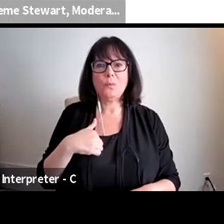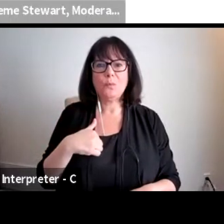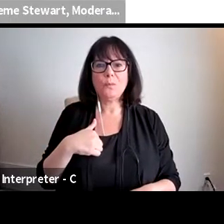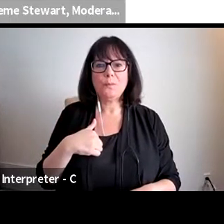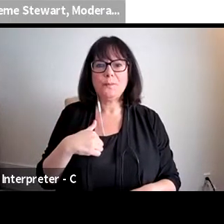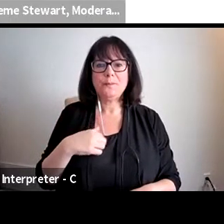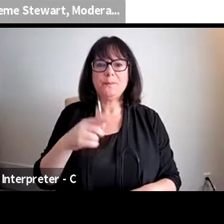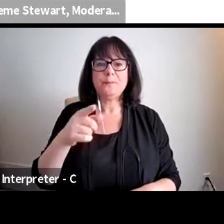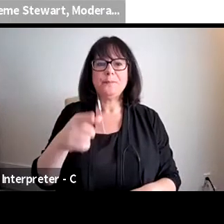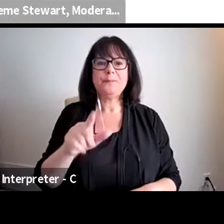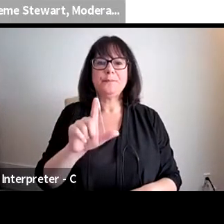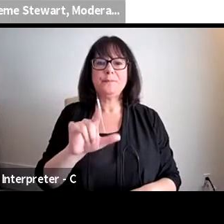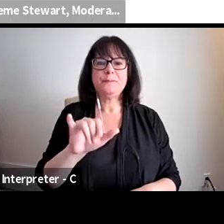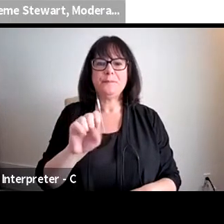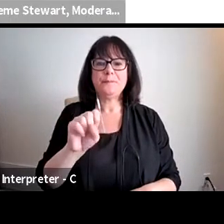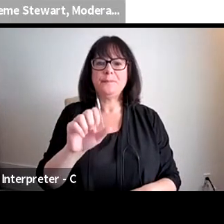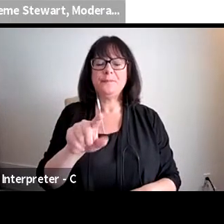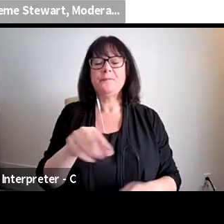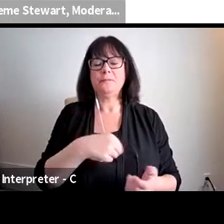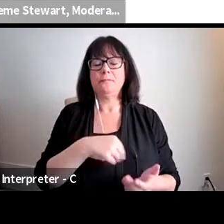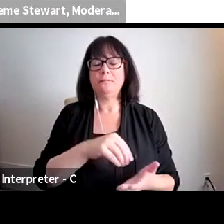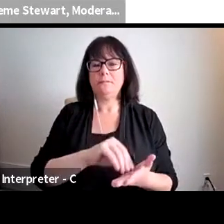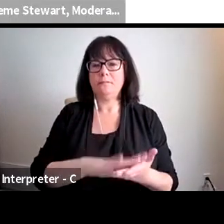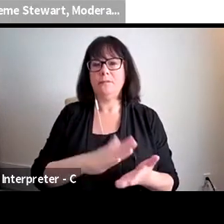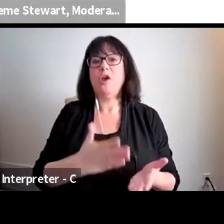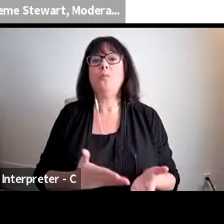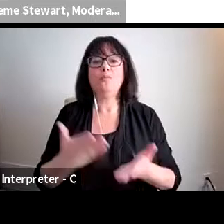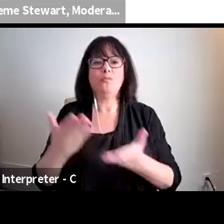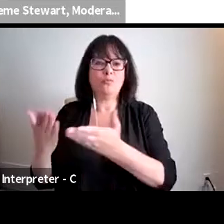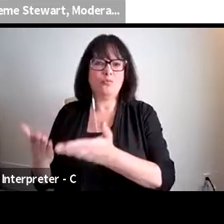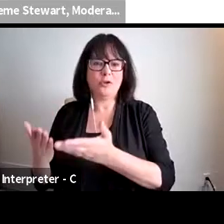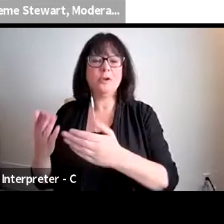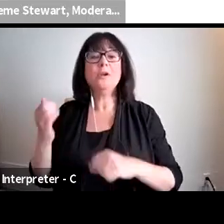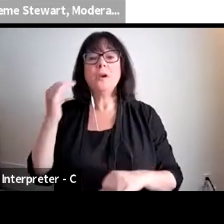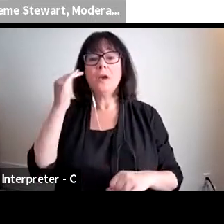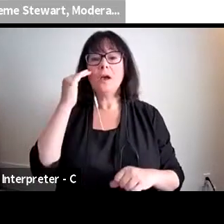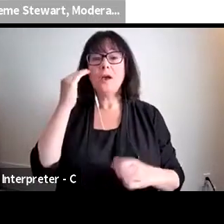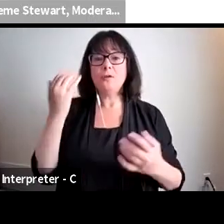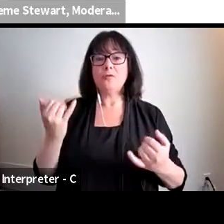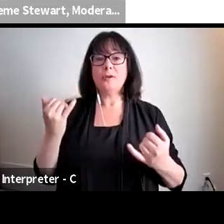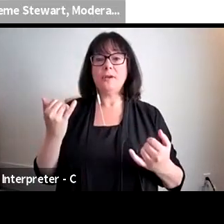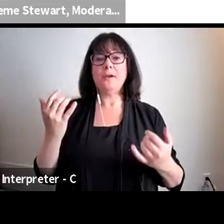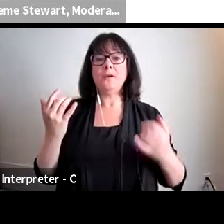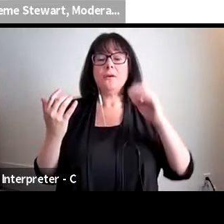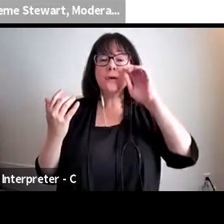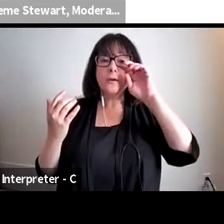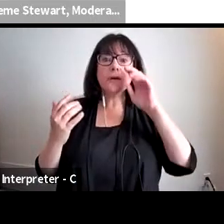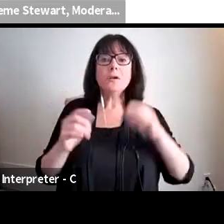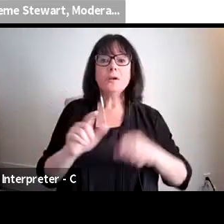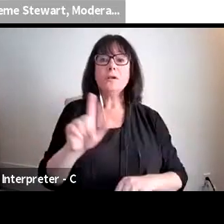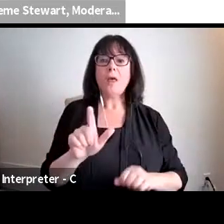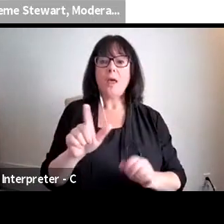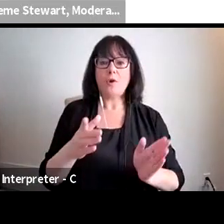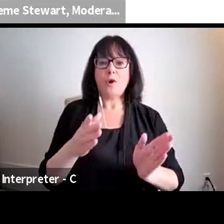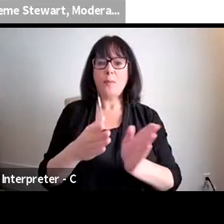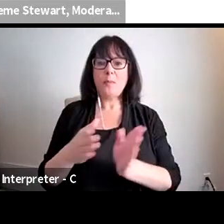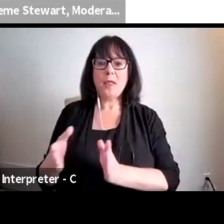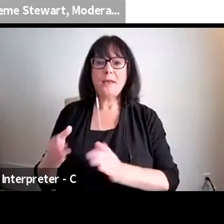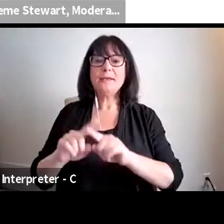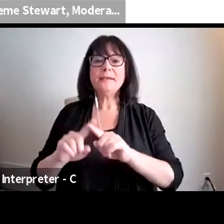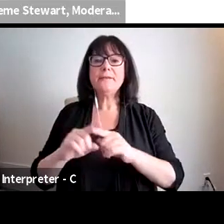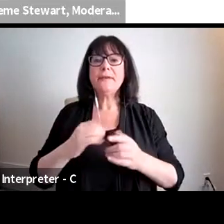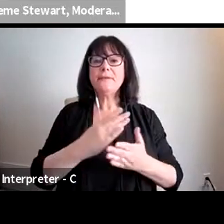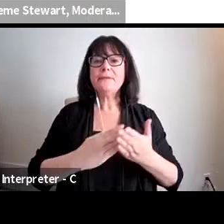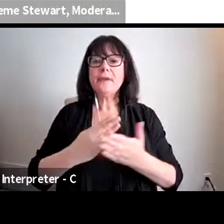I'm afraid I'm going to have to take that one back. I know that libraries are planning for successive stages of reopening, and so I suspect there is a